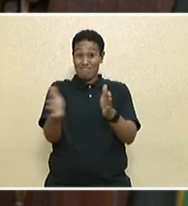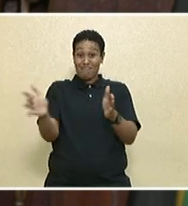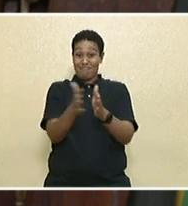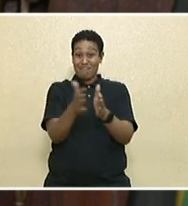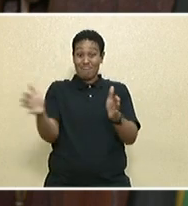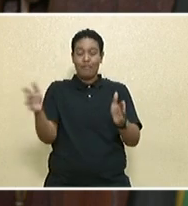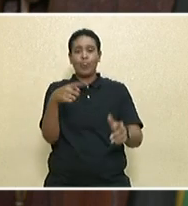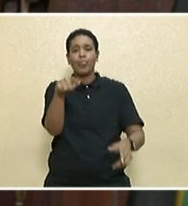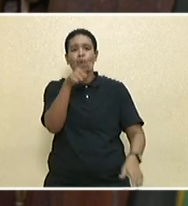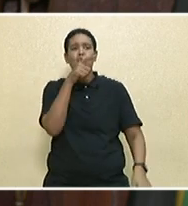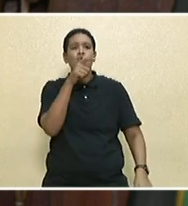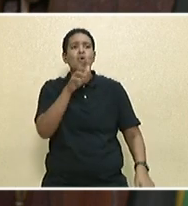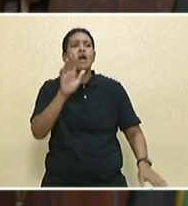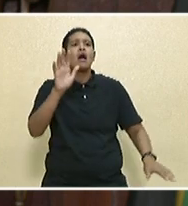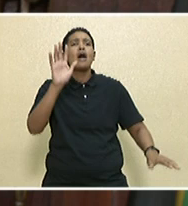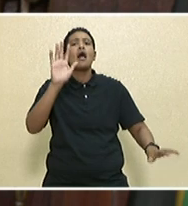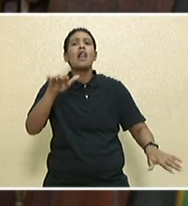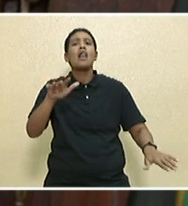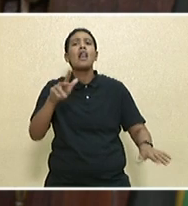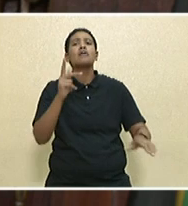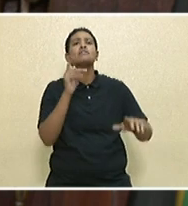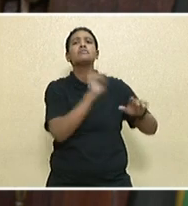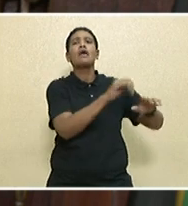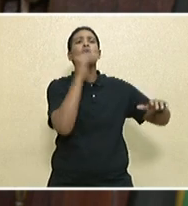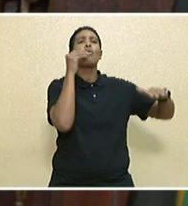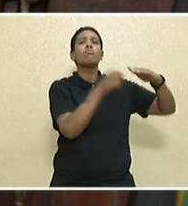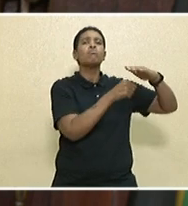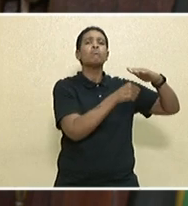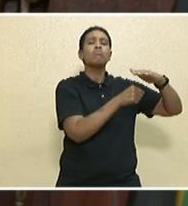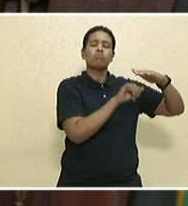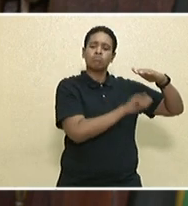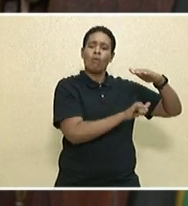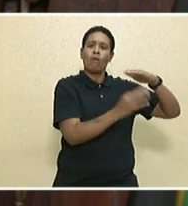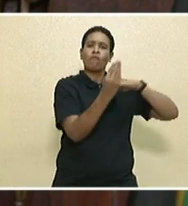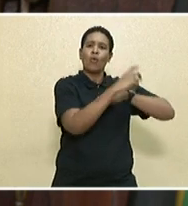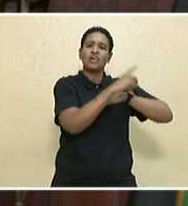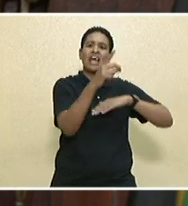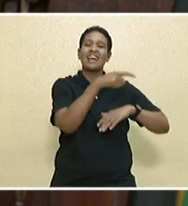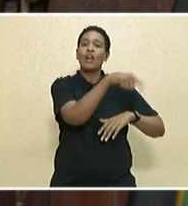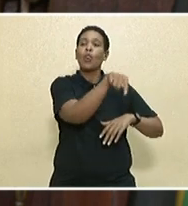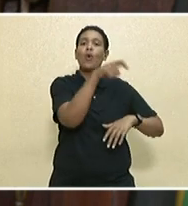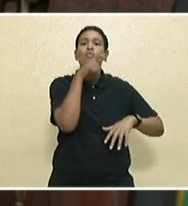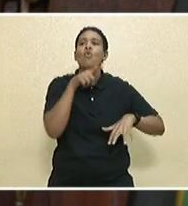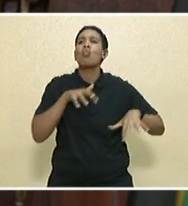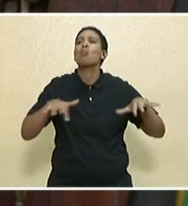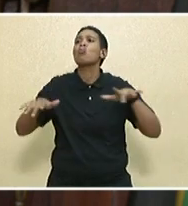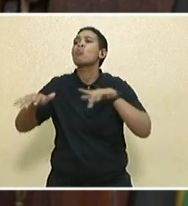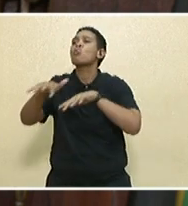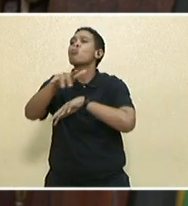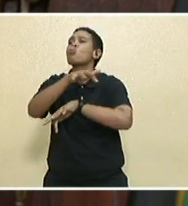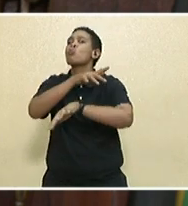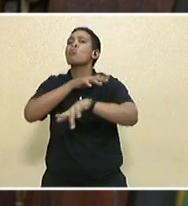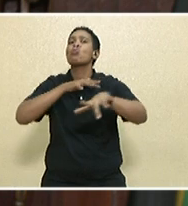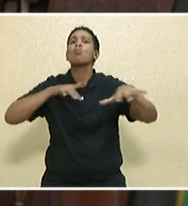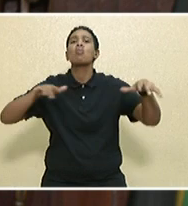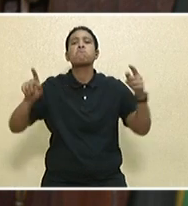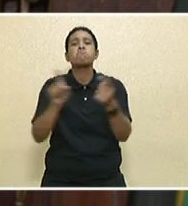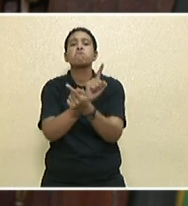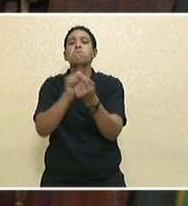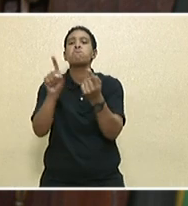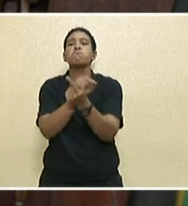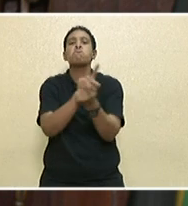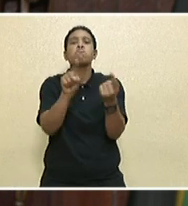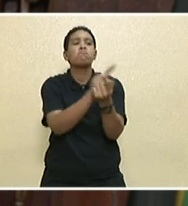not kept themselves in quarantine and who are circulating in the population, who